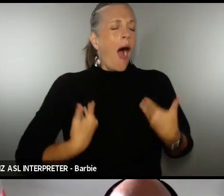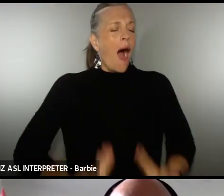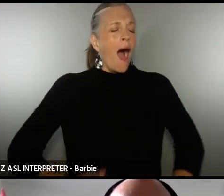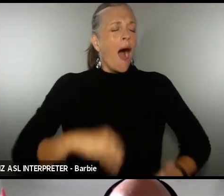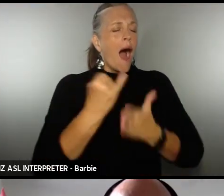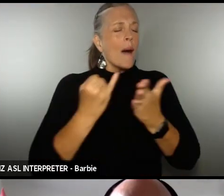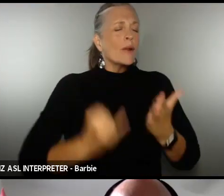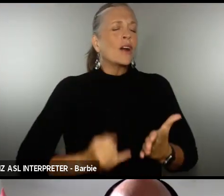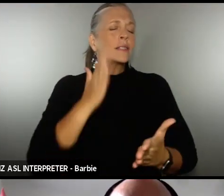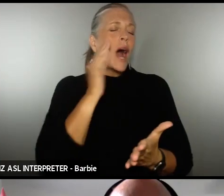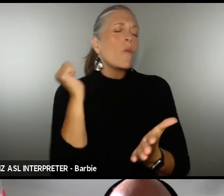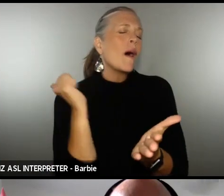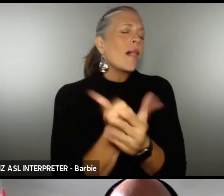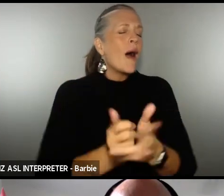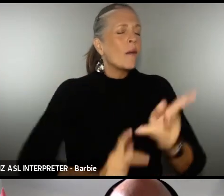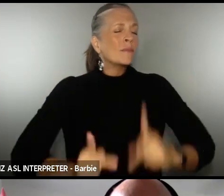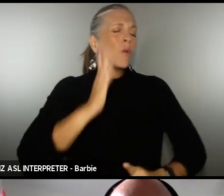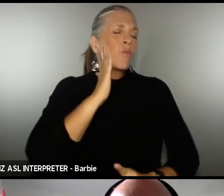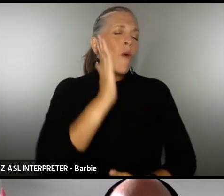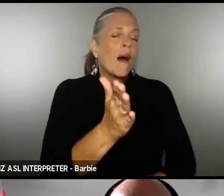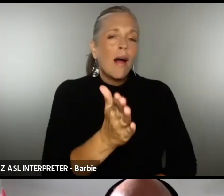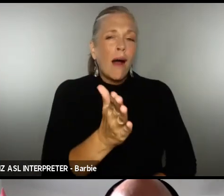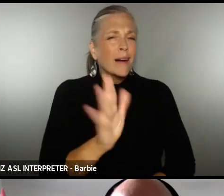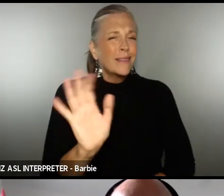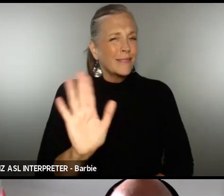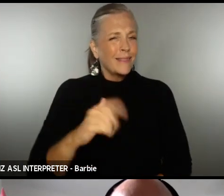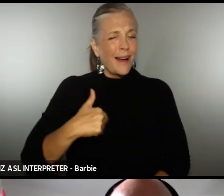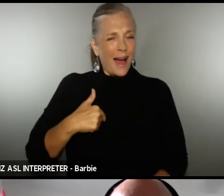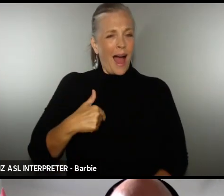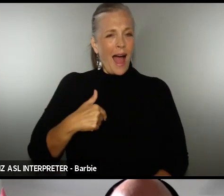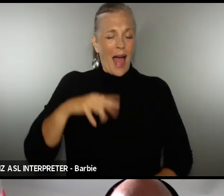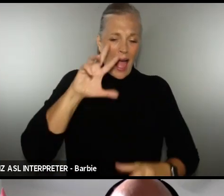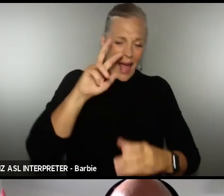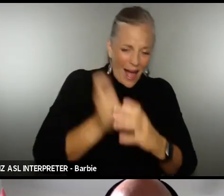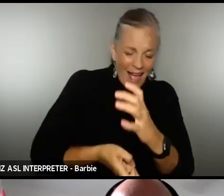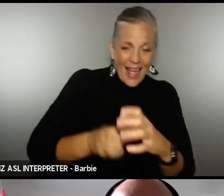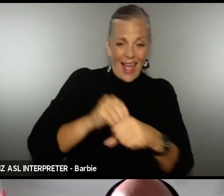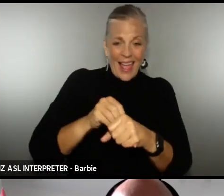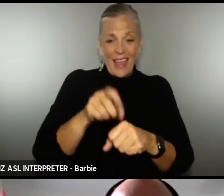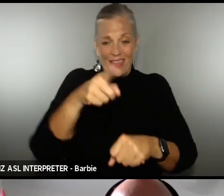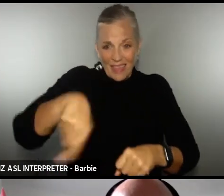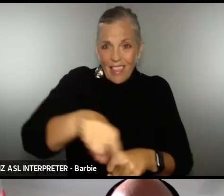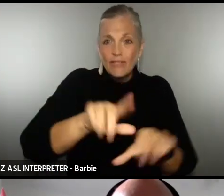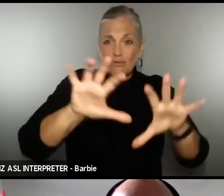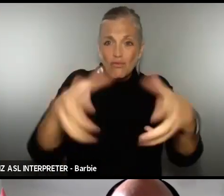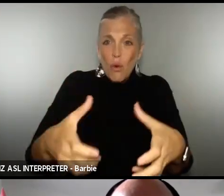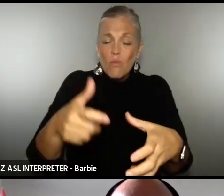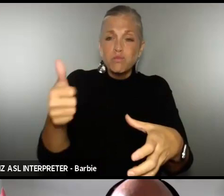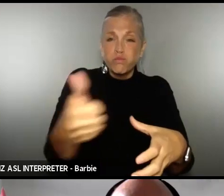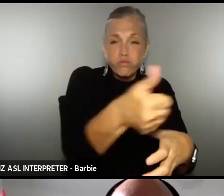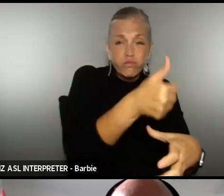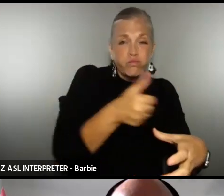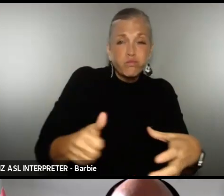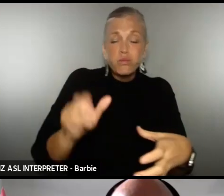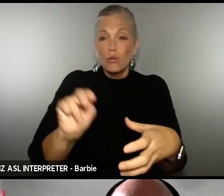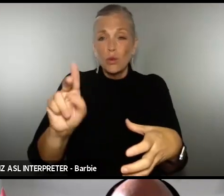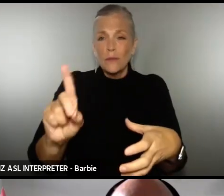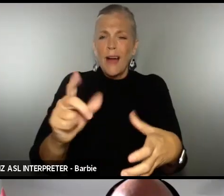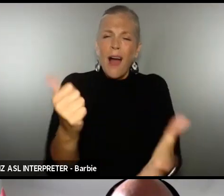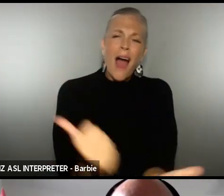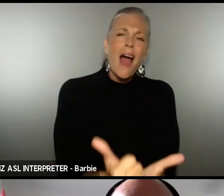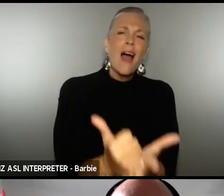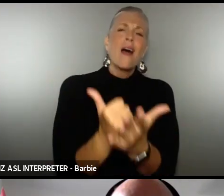in a neurodiverse group, it's helped me in more ways than I could possibly explain, in